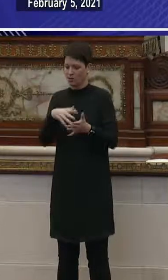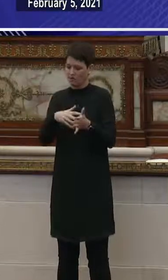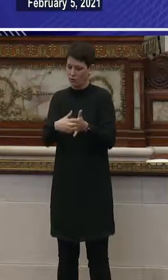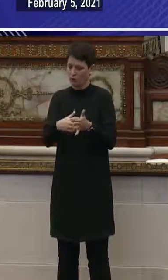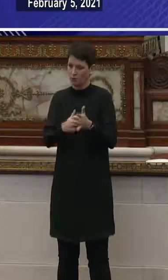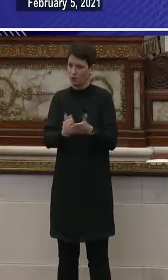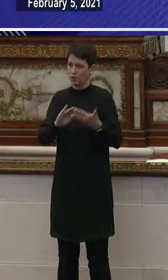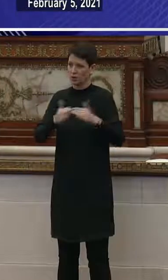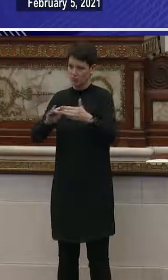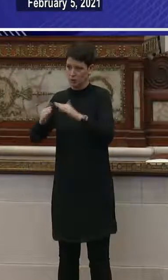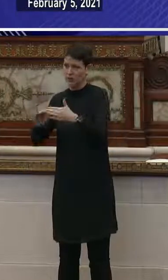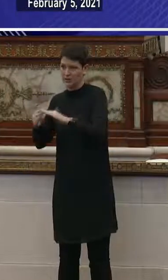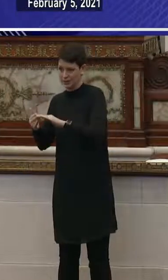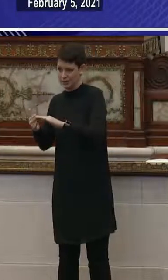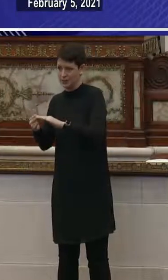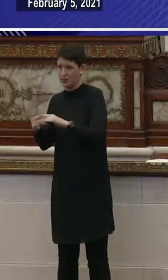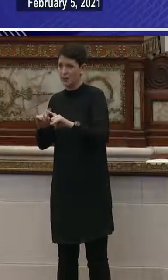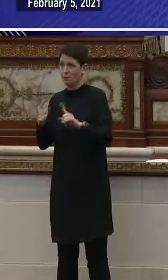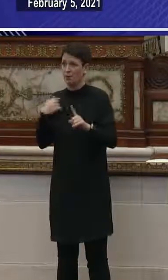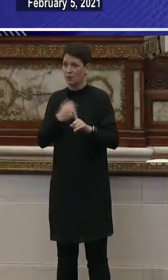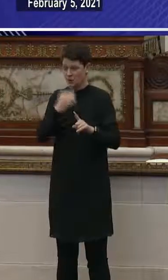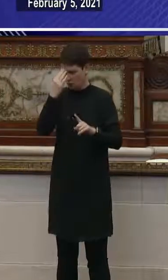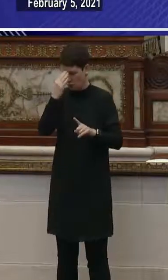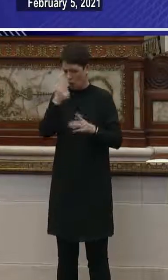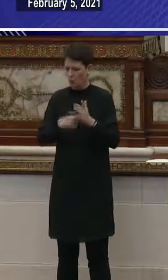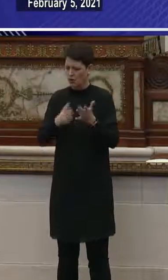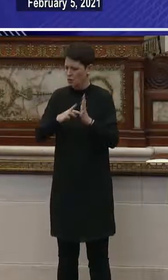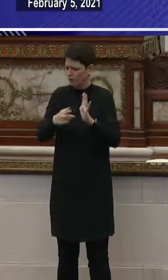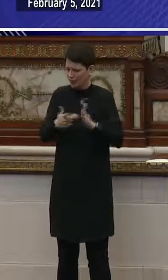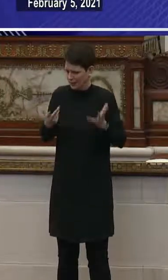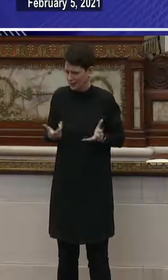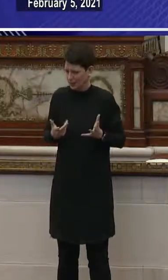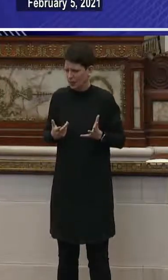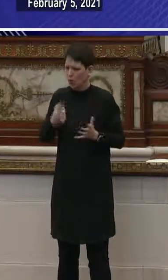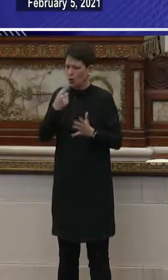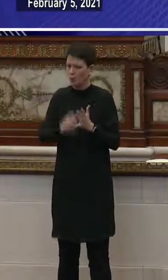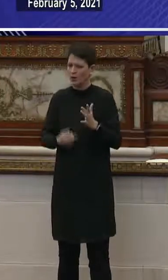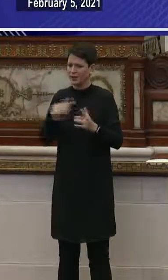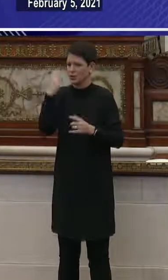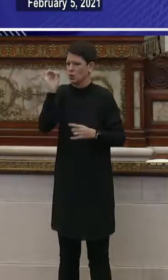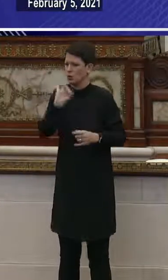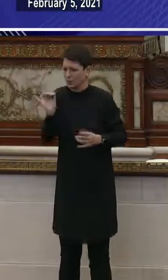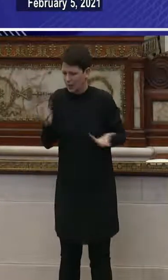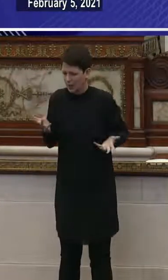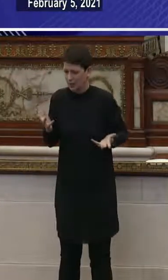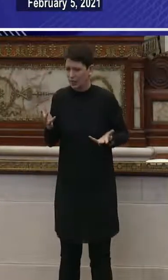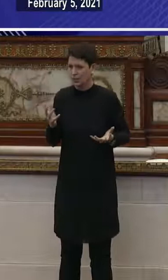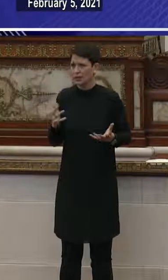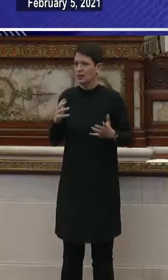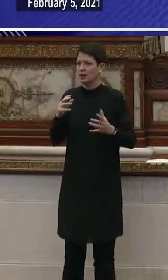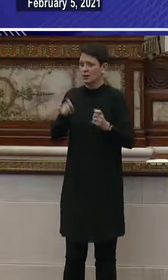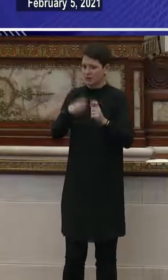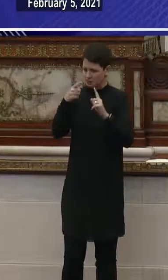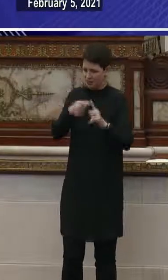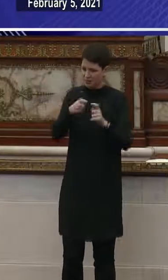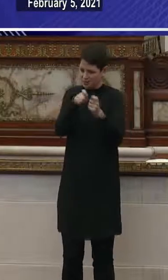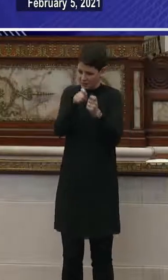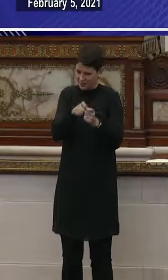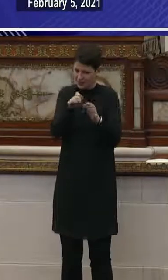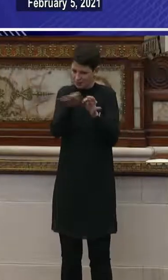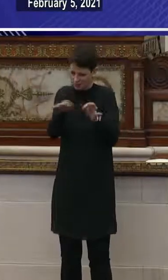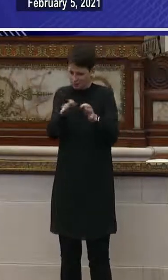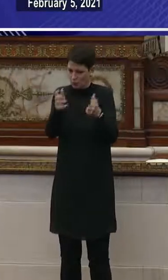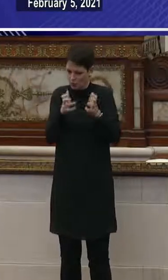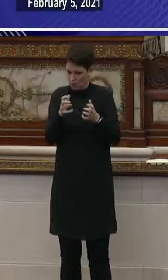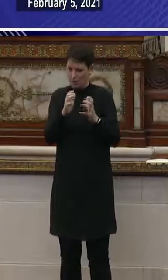vulnerable communities, but we need to know what you mean by that. What does that actually look like in specific detail?